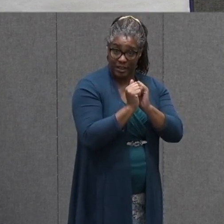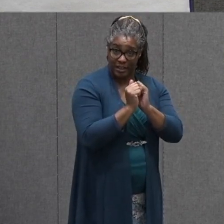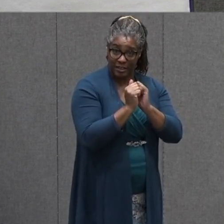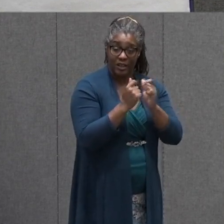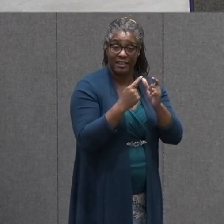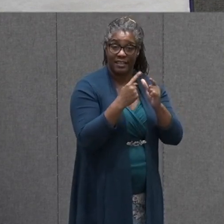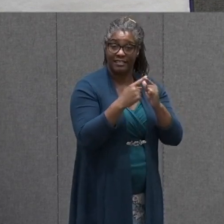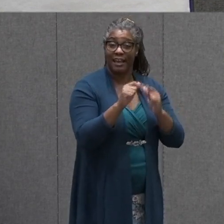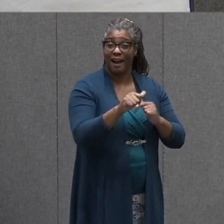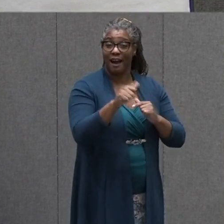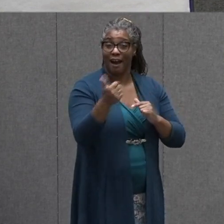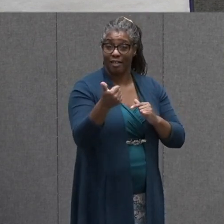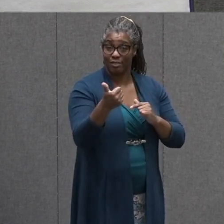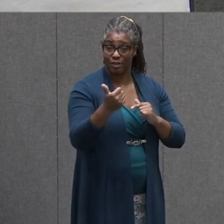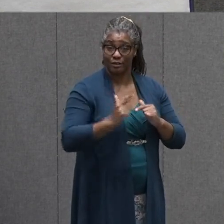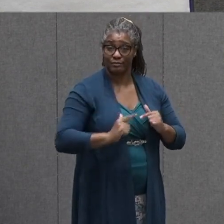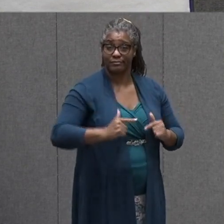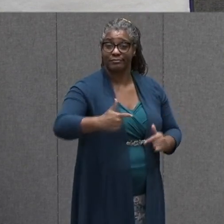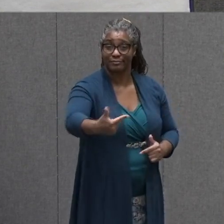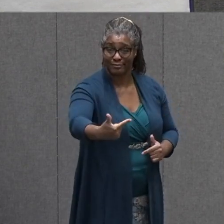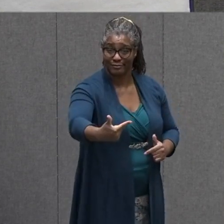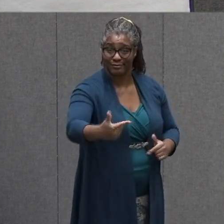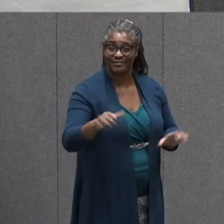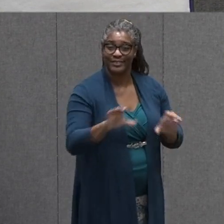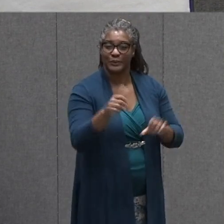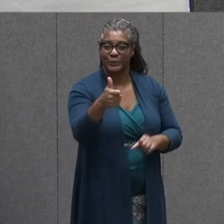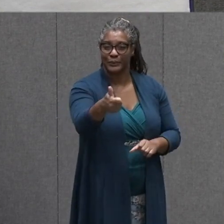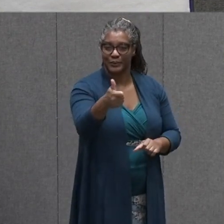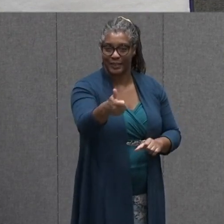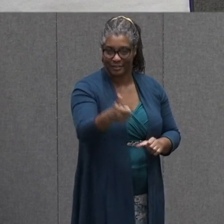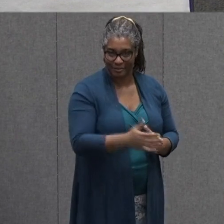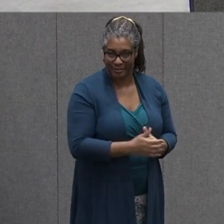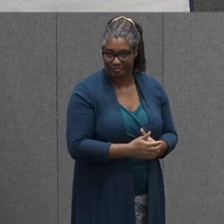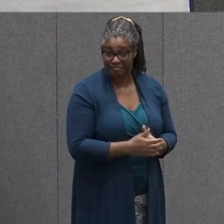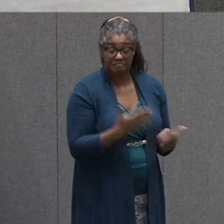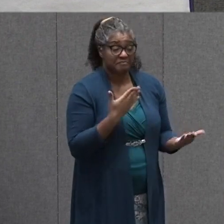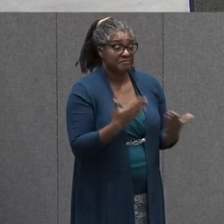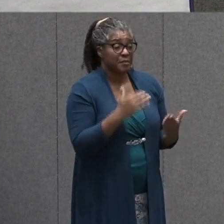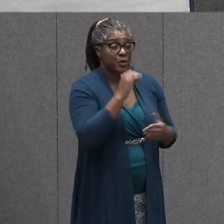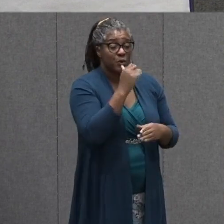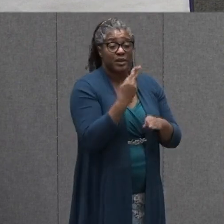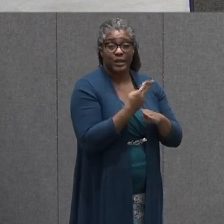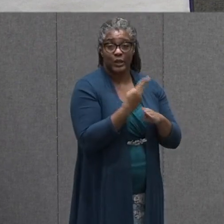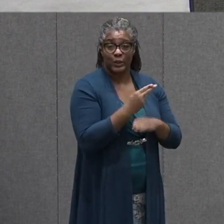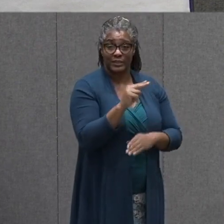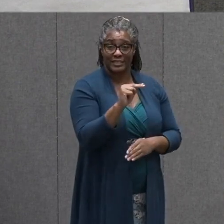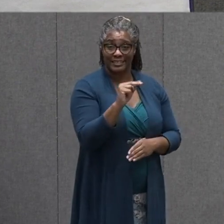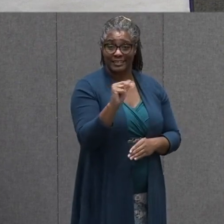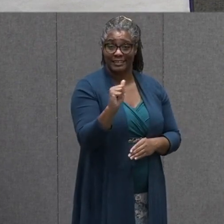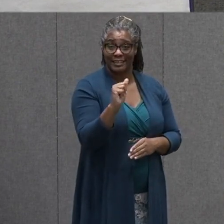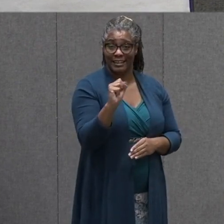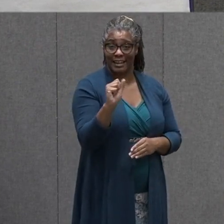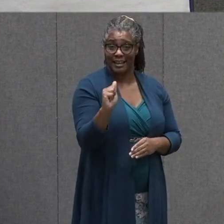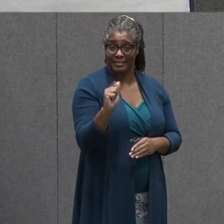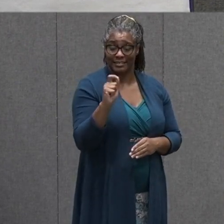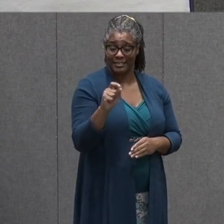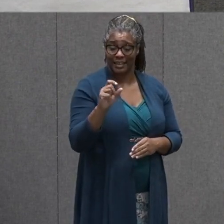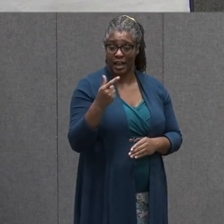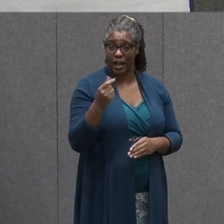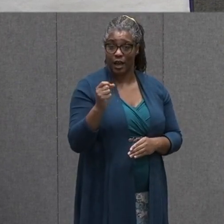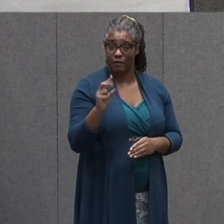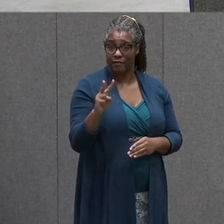All right, let's stop for just a moment again, and I know you're actively listening. Let's think about that summertime. What happens in the